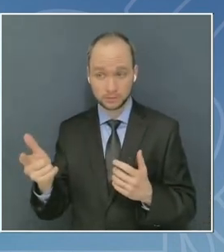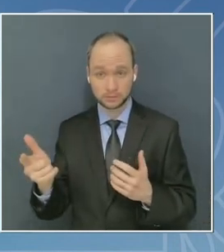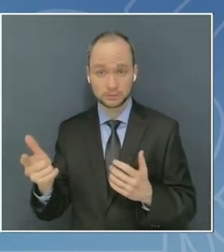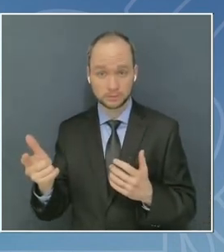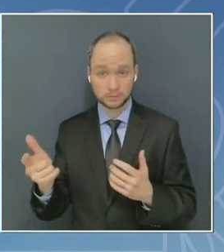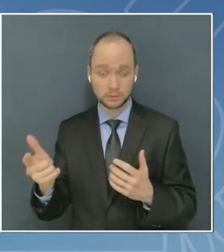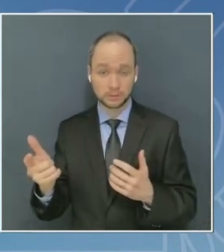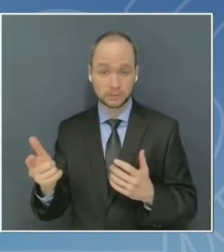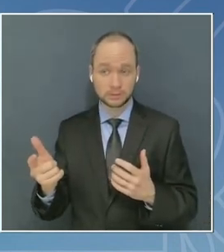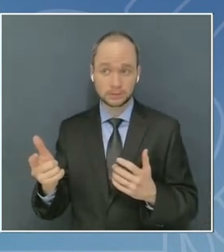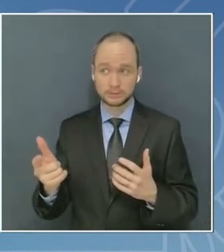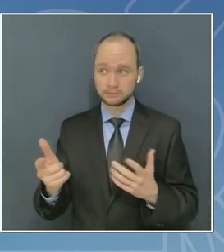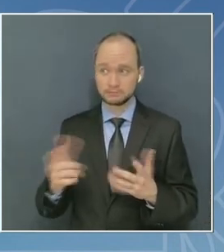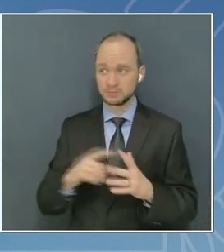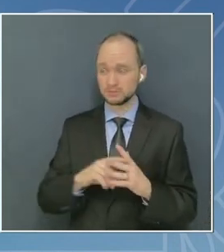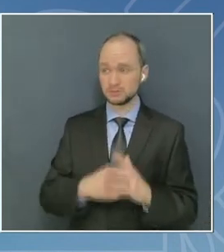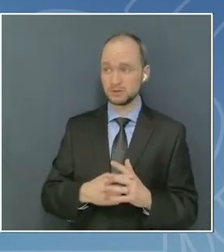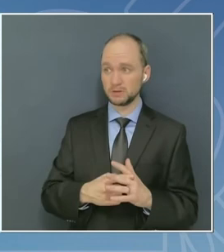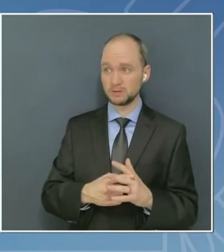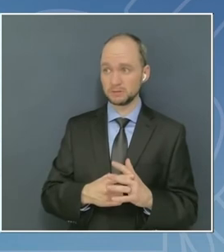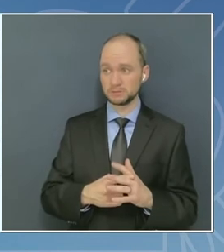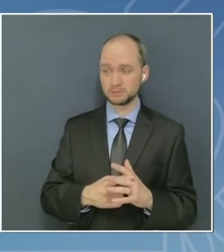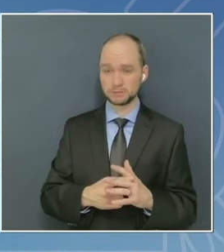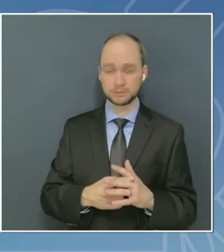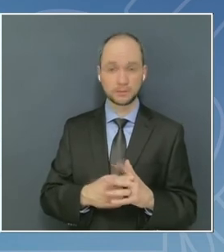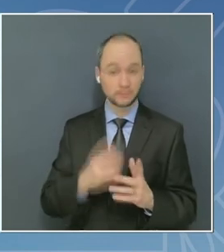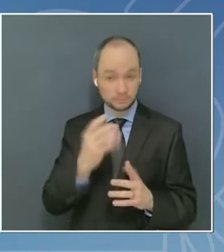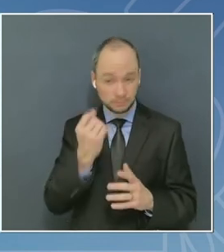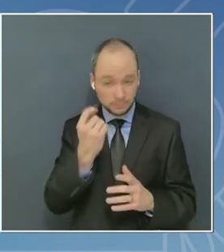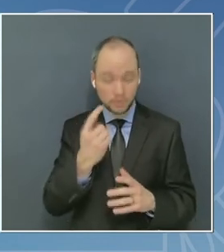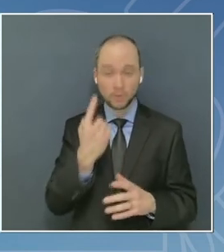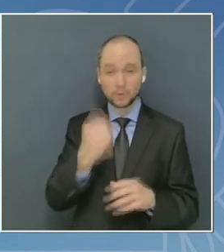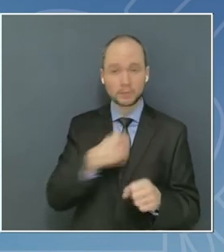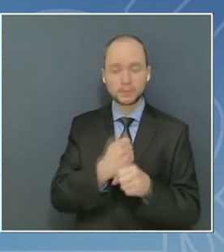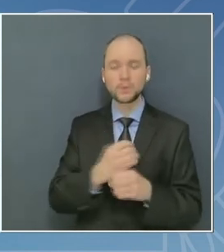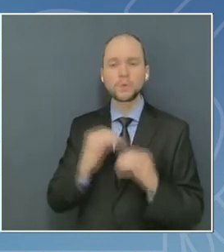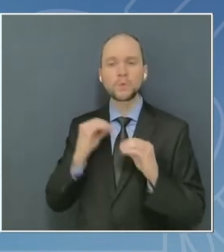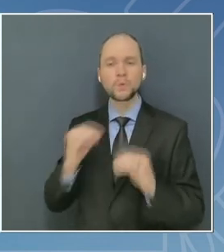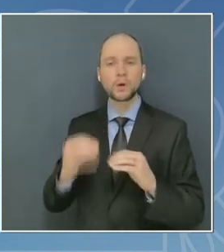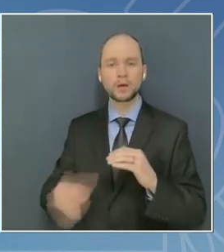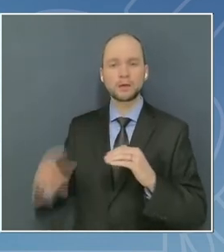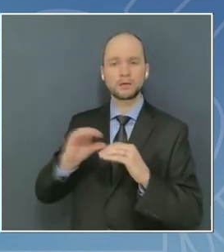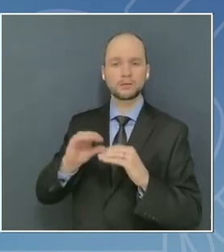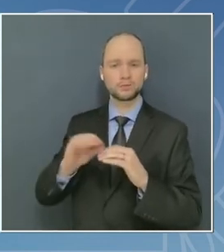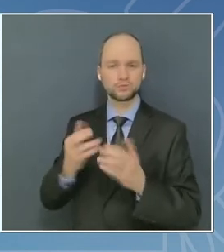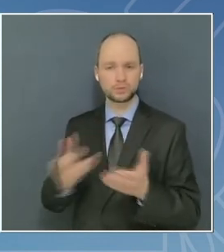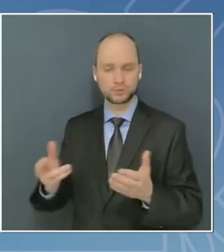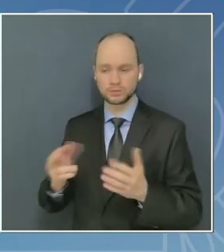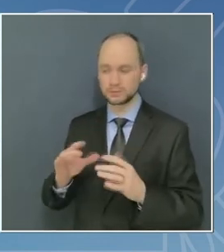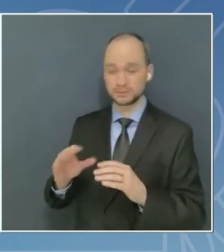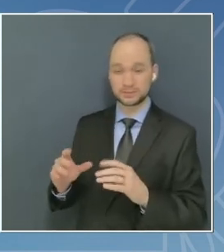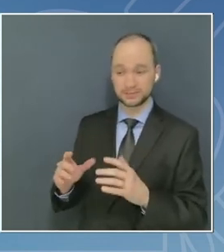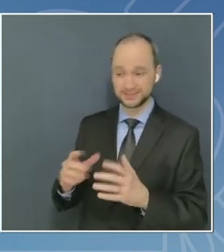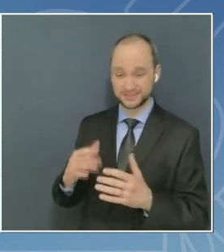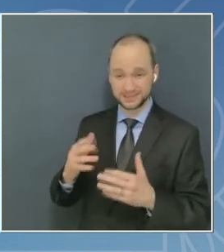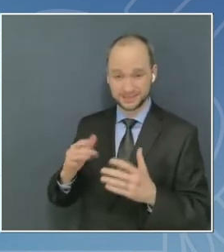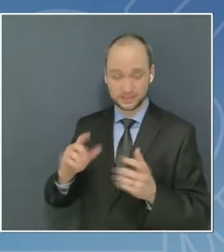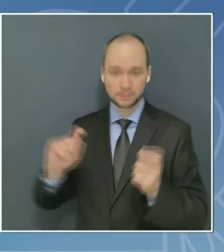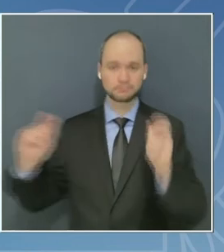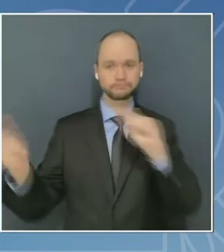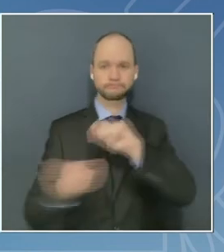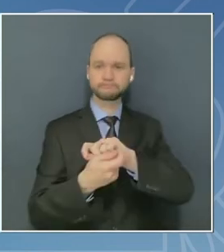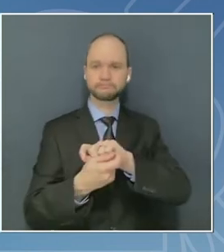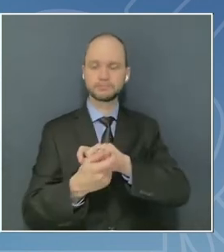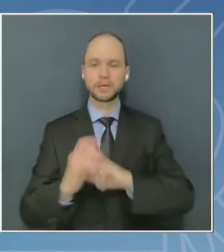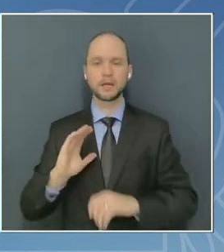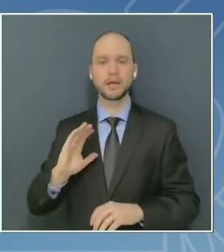and we went from a year of working with no extra resources to being an outlier for having one of the best outcomes in the country.